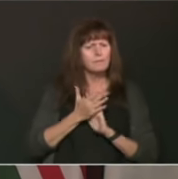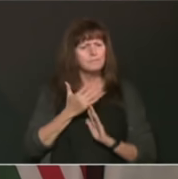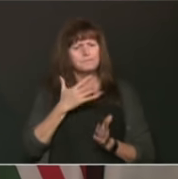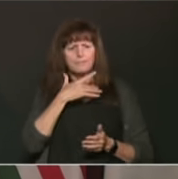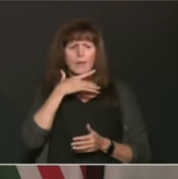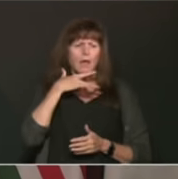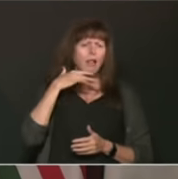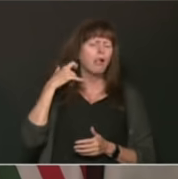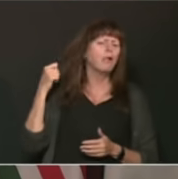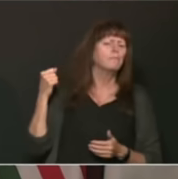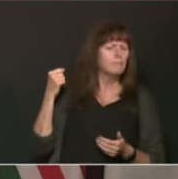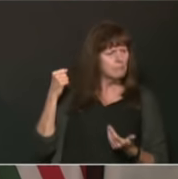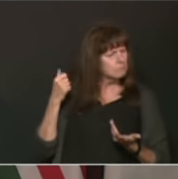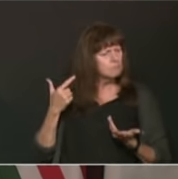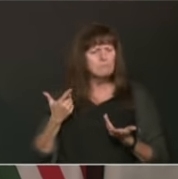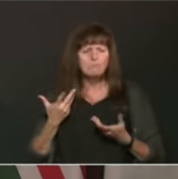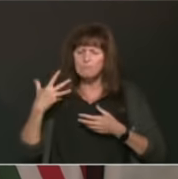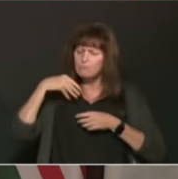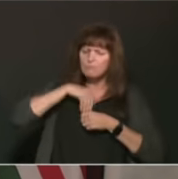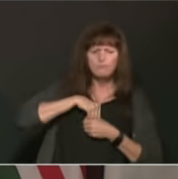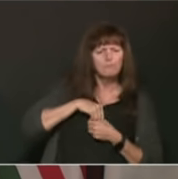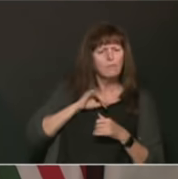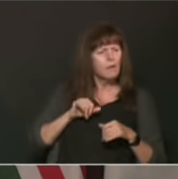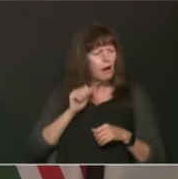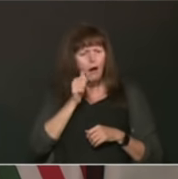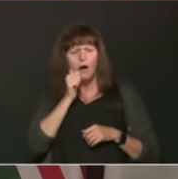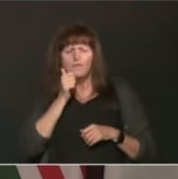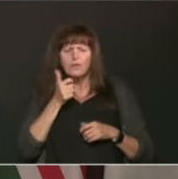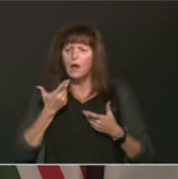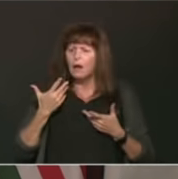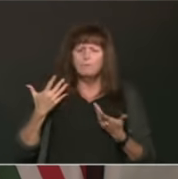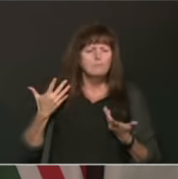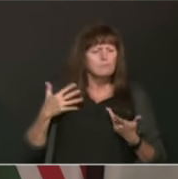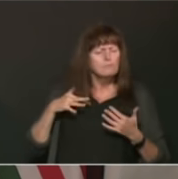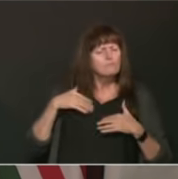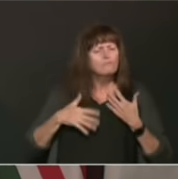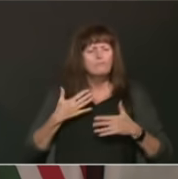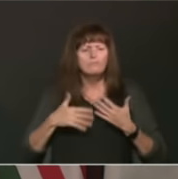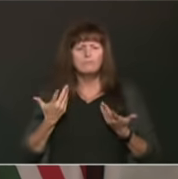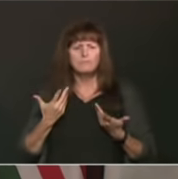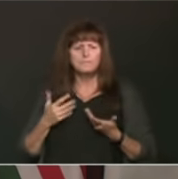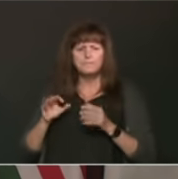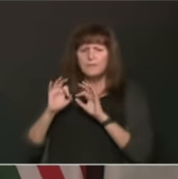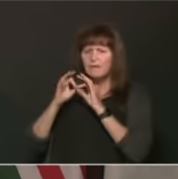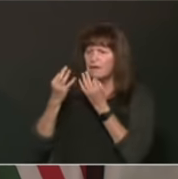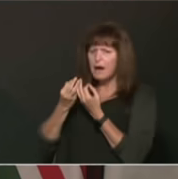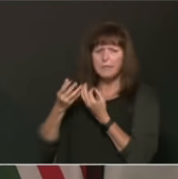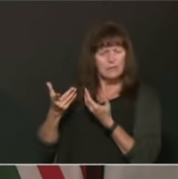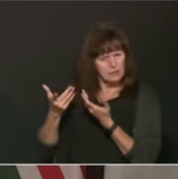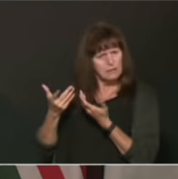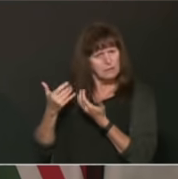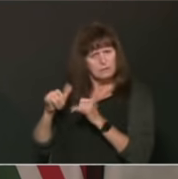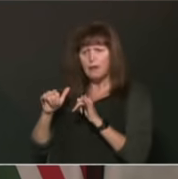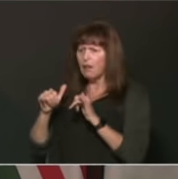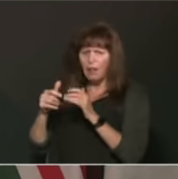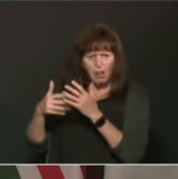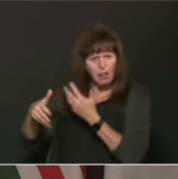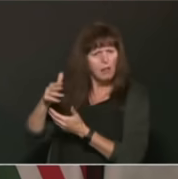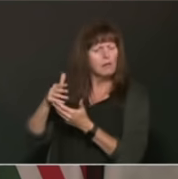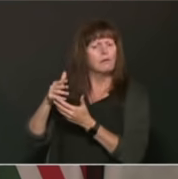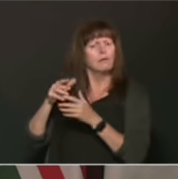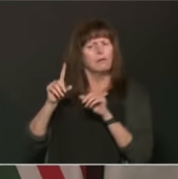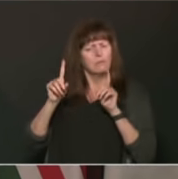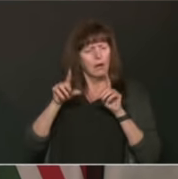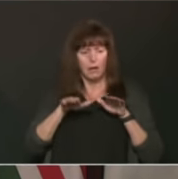functioning to ask these questions, even in a family setting, and to apply them. And a change in behavior and maintaining that